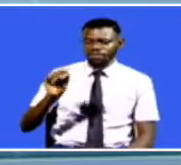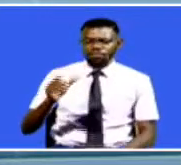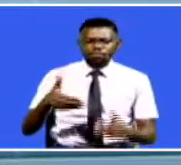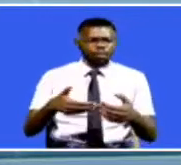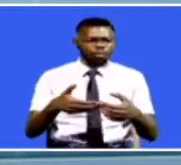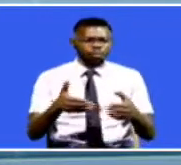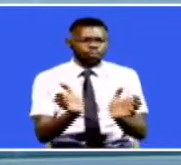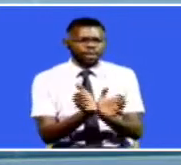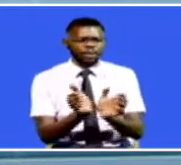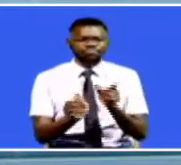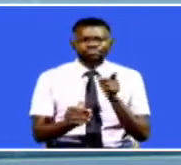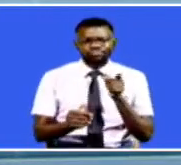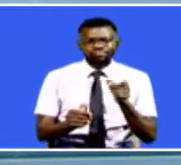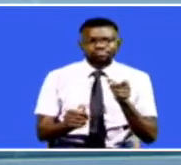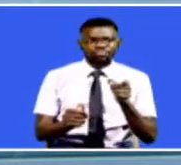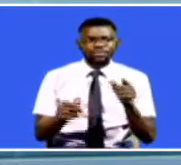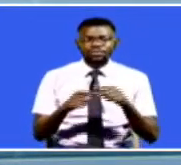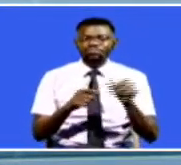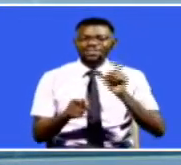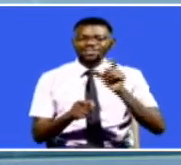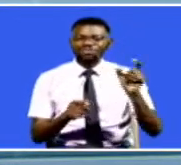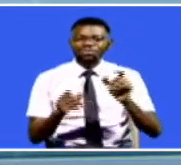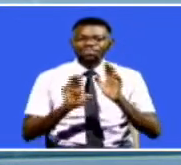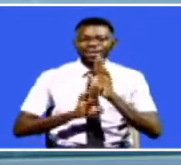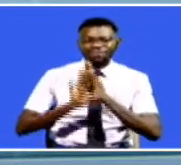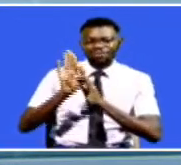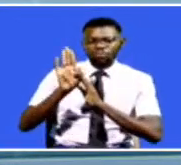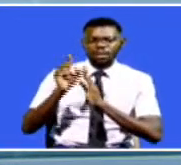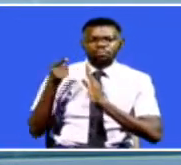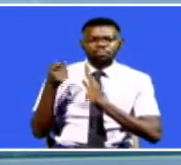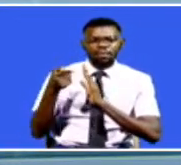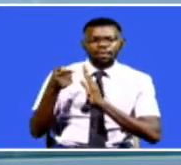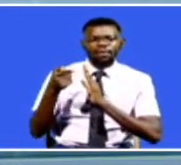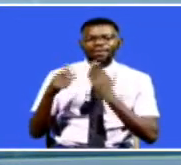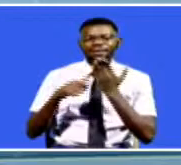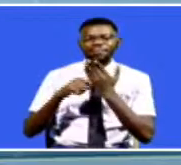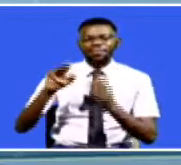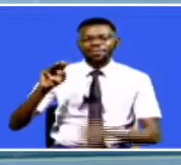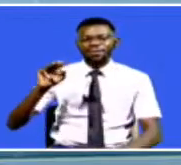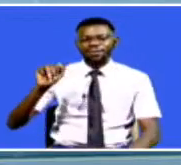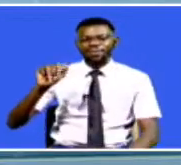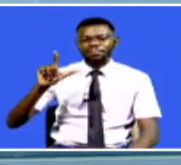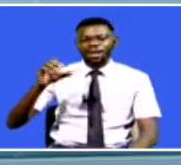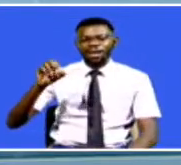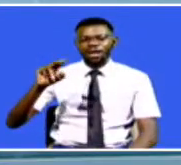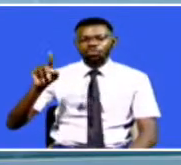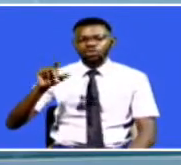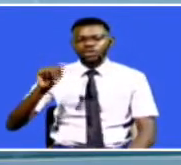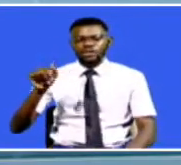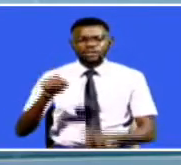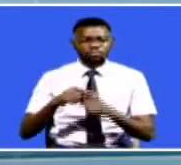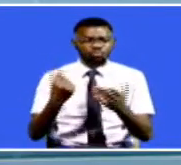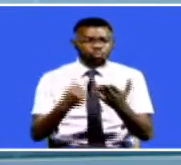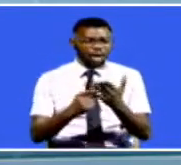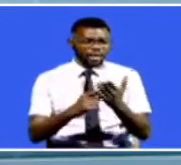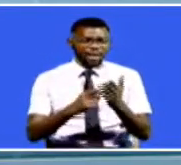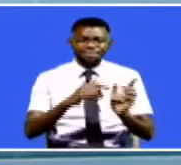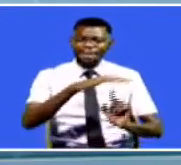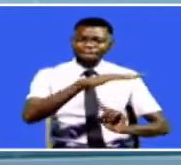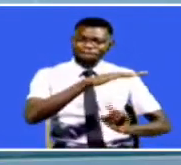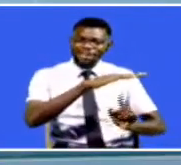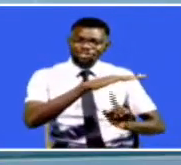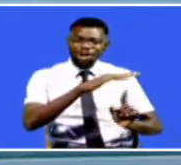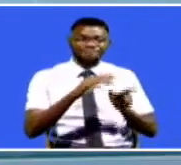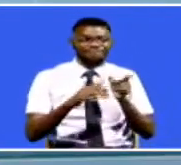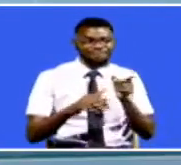arid and semi-arid areas and regional development, Penina Malonza, and her counterpart from Uganda, Rebecca Kadaga, who is also the first Deputy